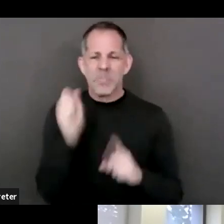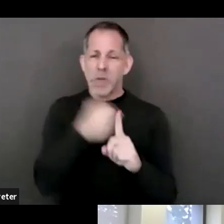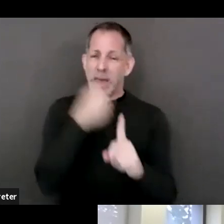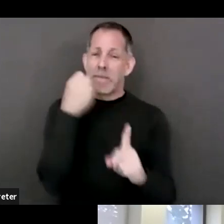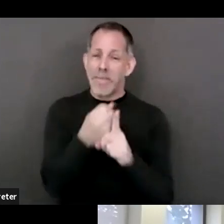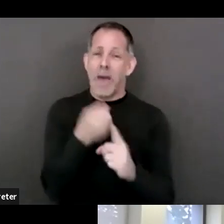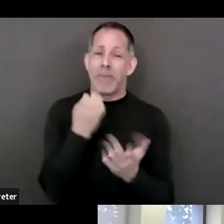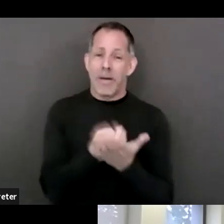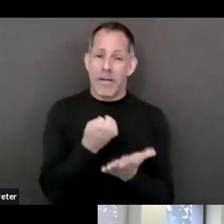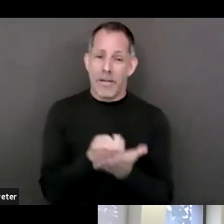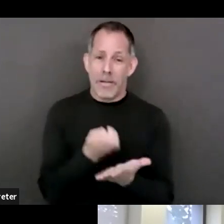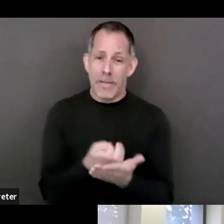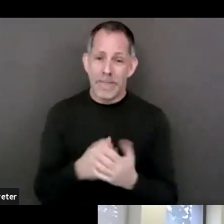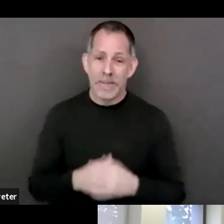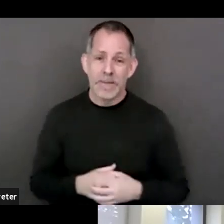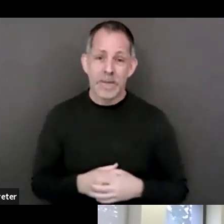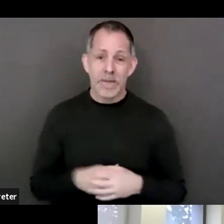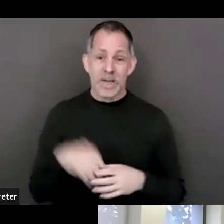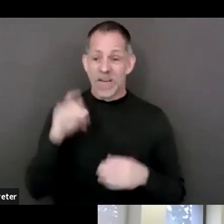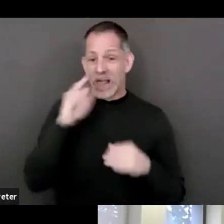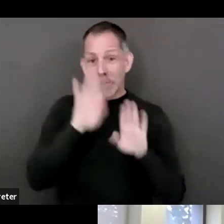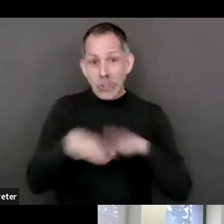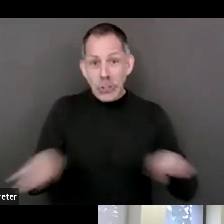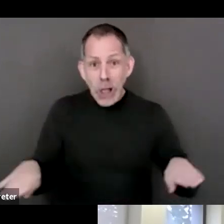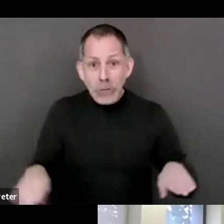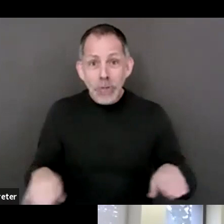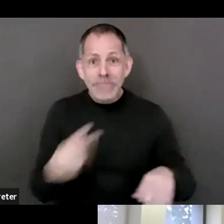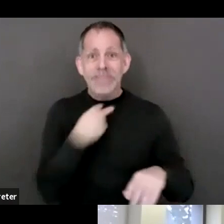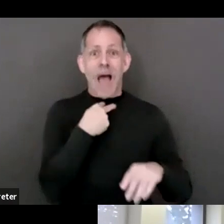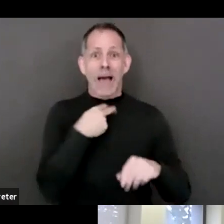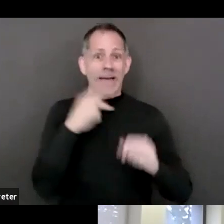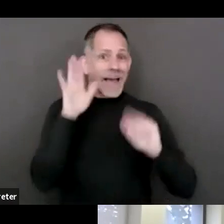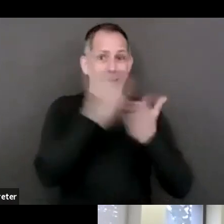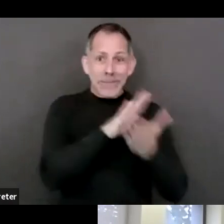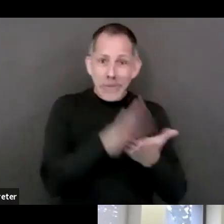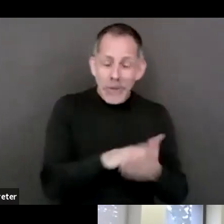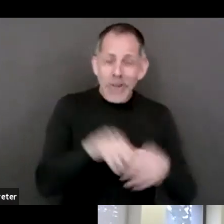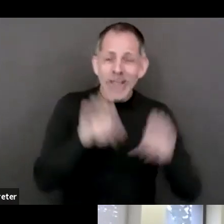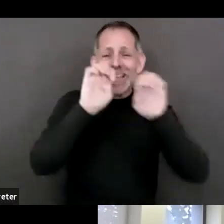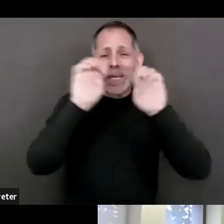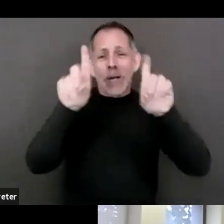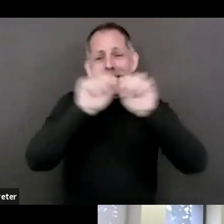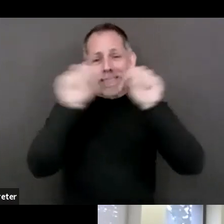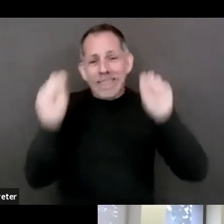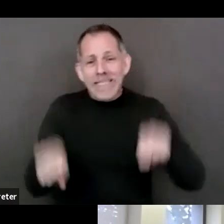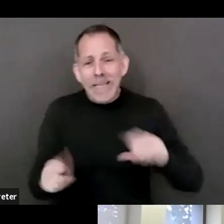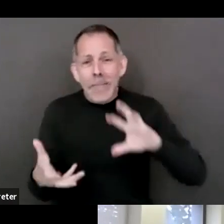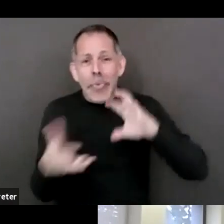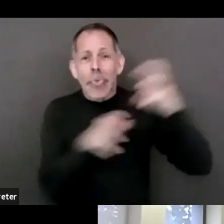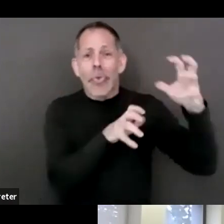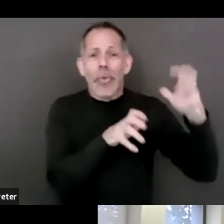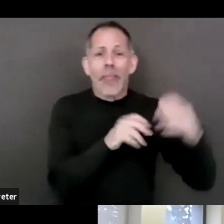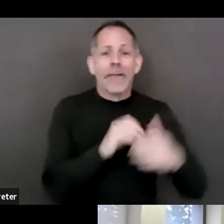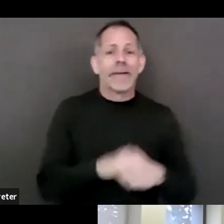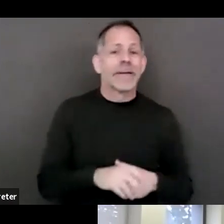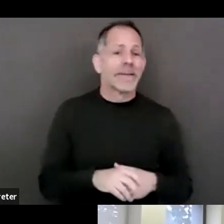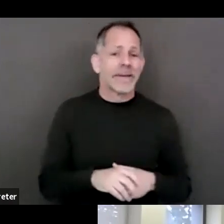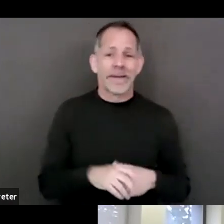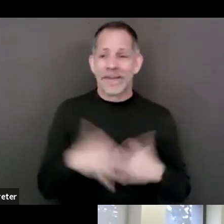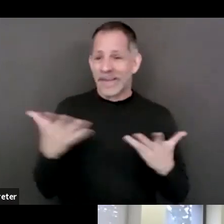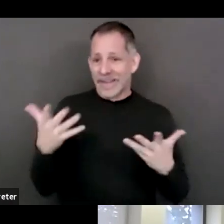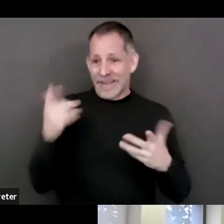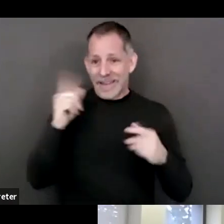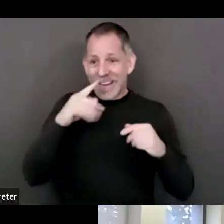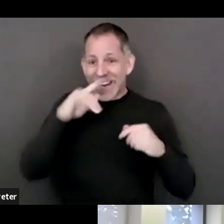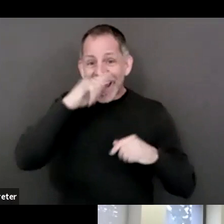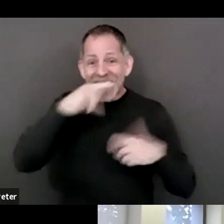has had to change, and certainly less fun for them and everyone, and a lot of suffering going on out there, both